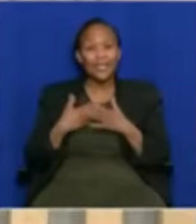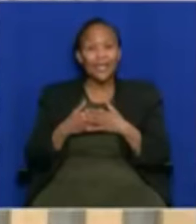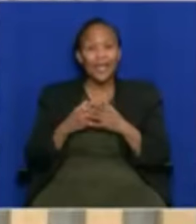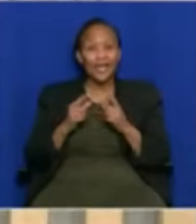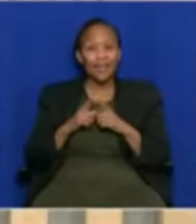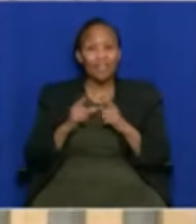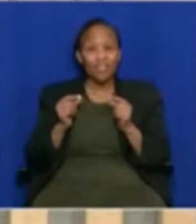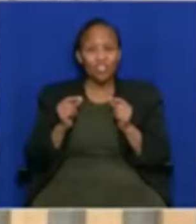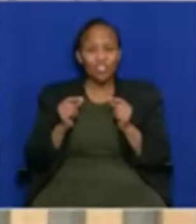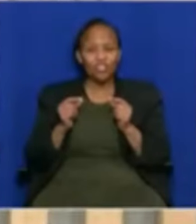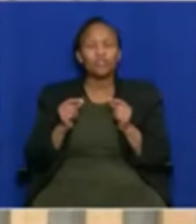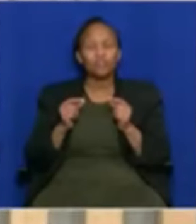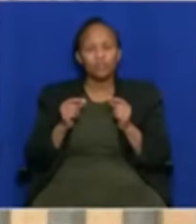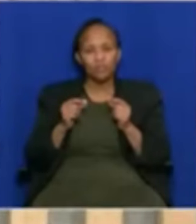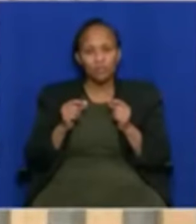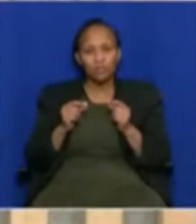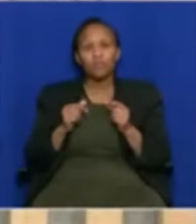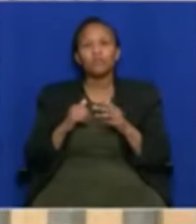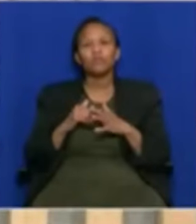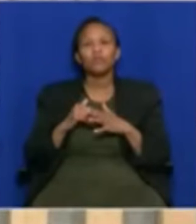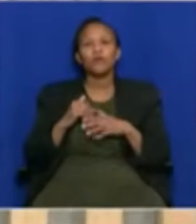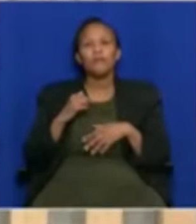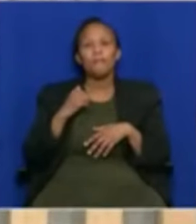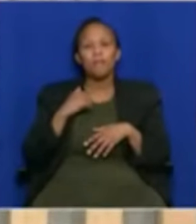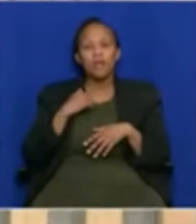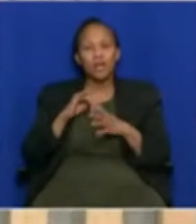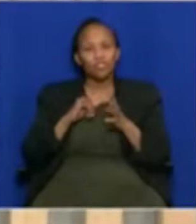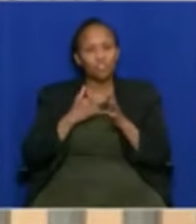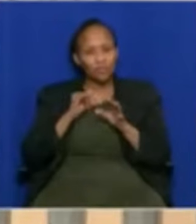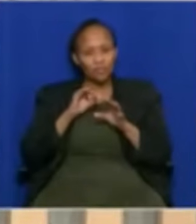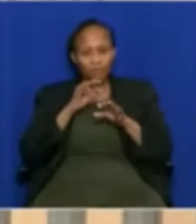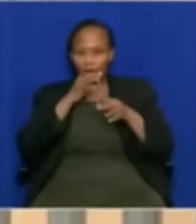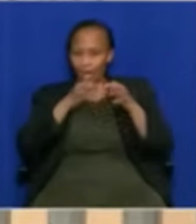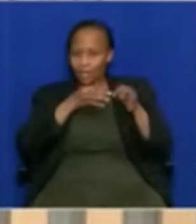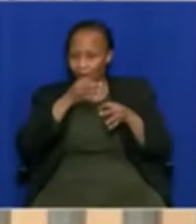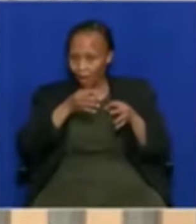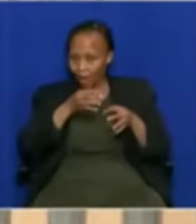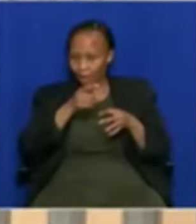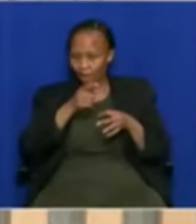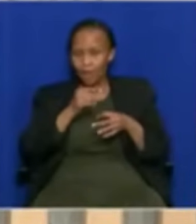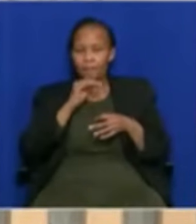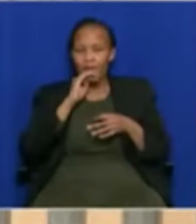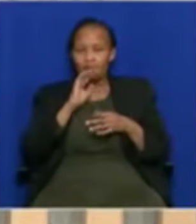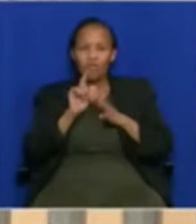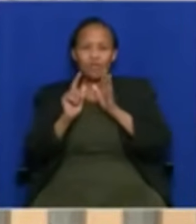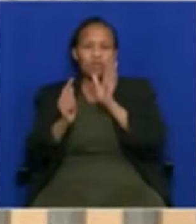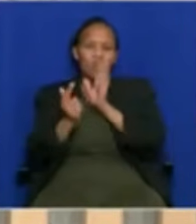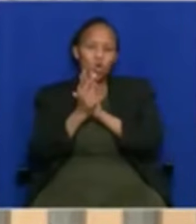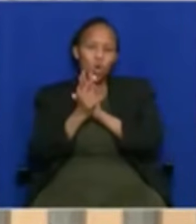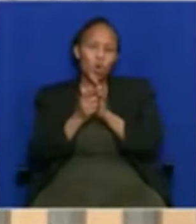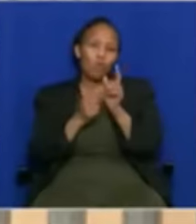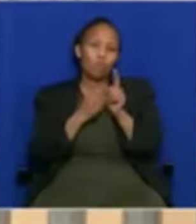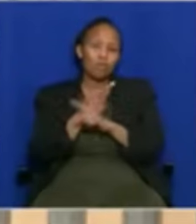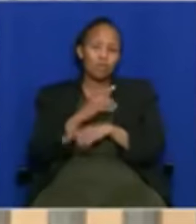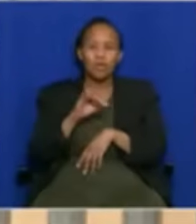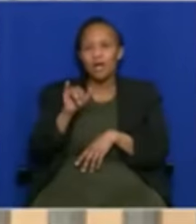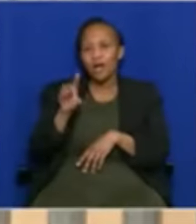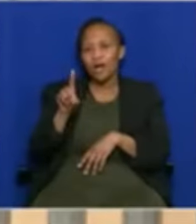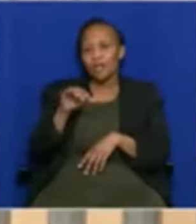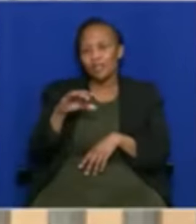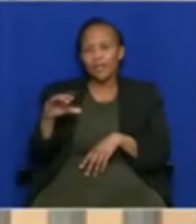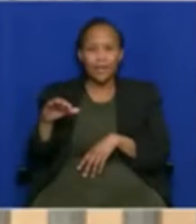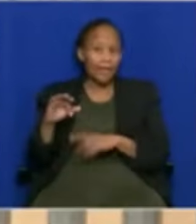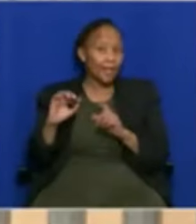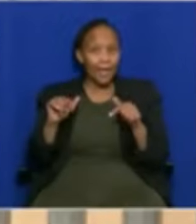finish, because what I've just painted would be patently unlawful. IDEC can't decide to wake up in the morning